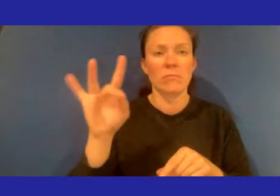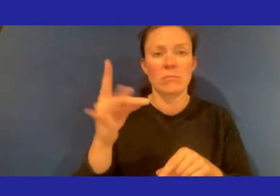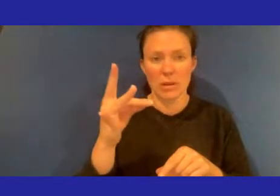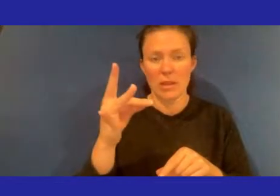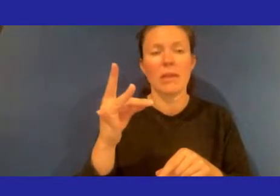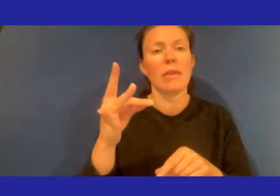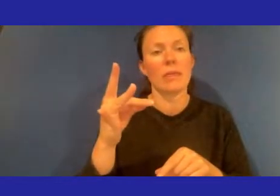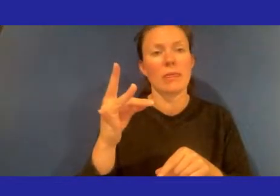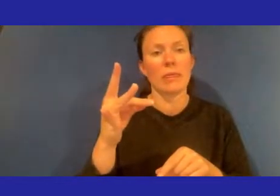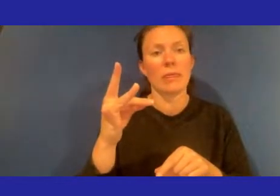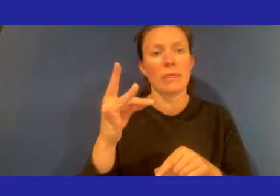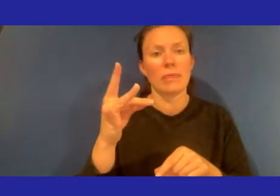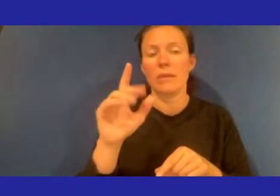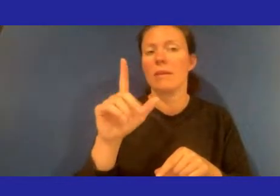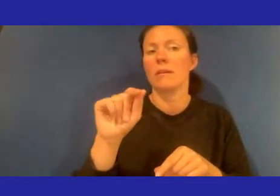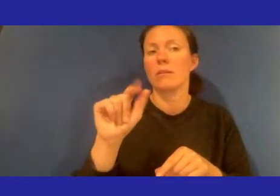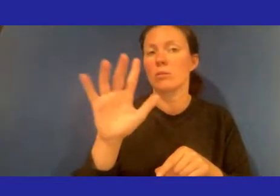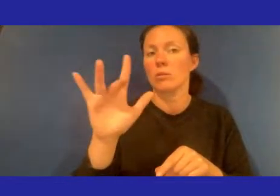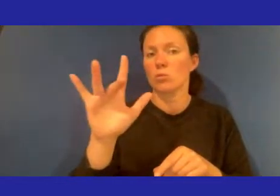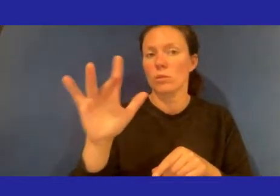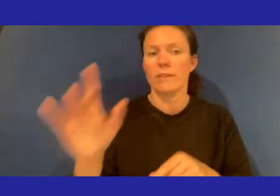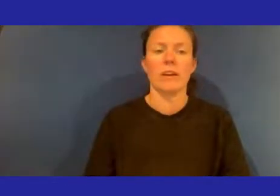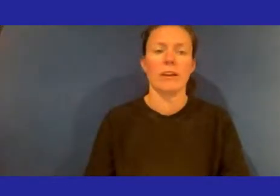April 8, 2025.